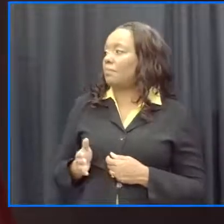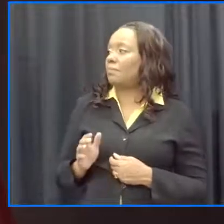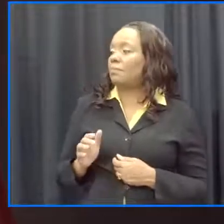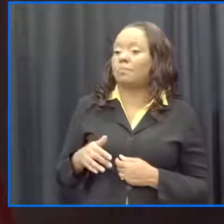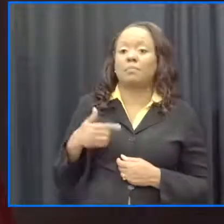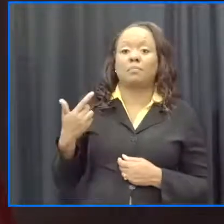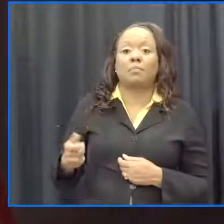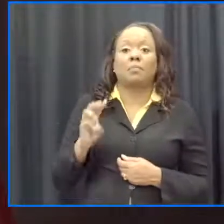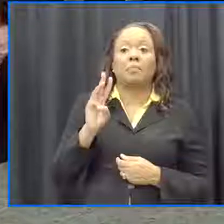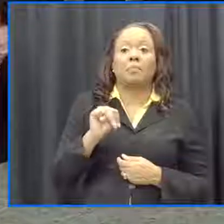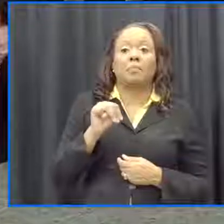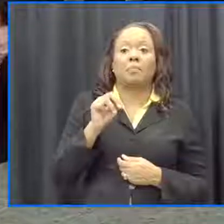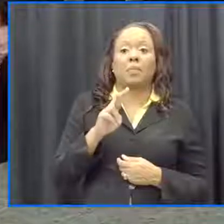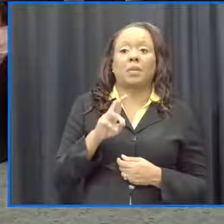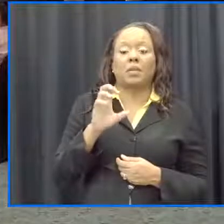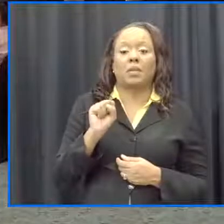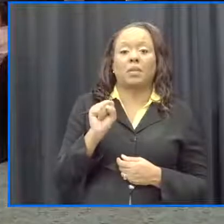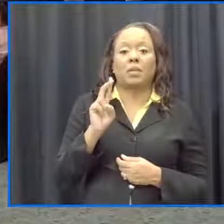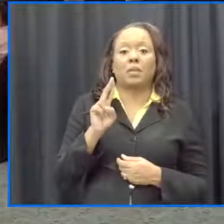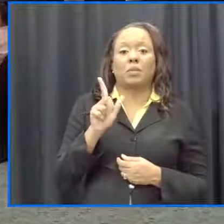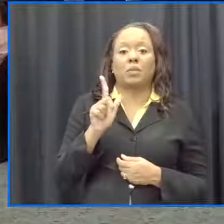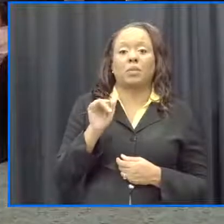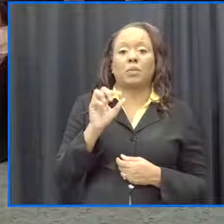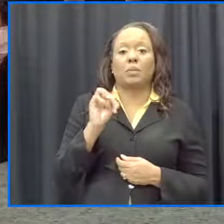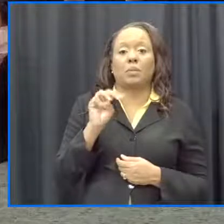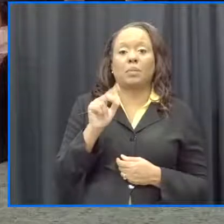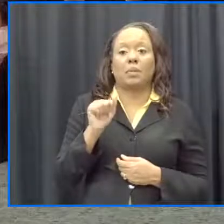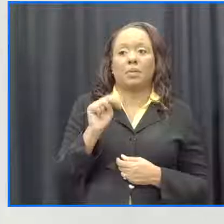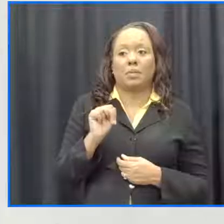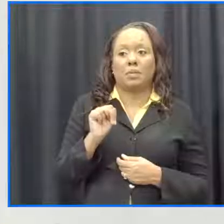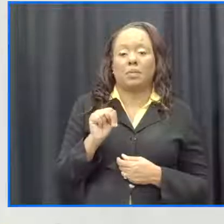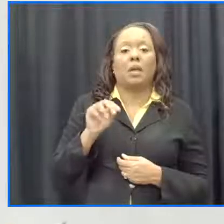Mr. Suleiman Mohammed Balbulia.